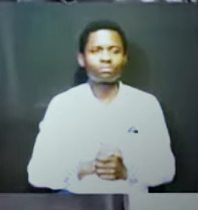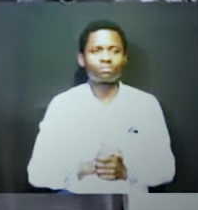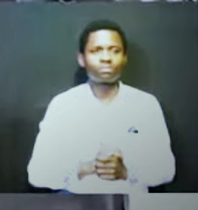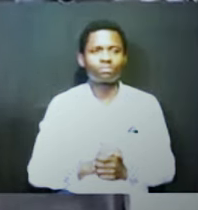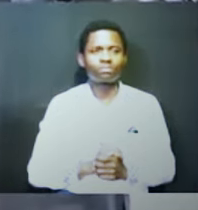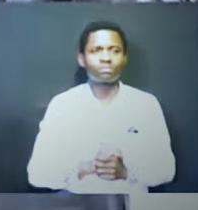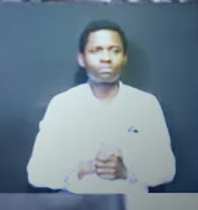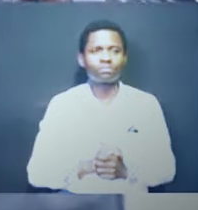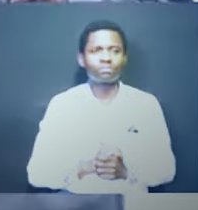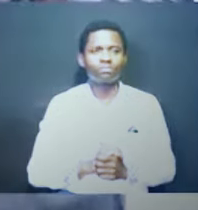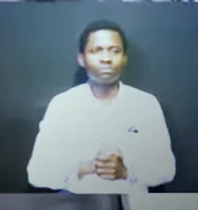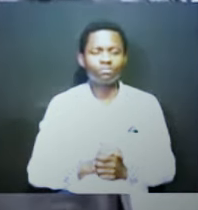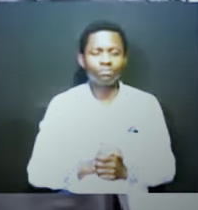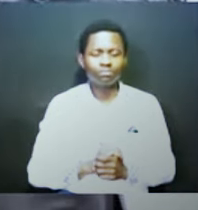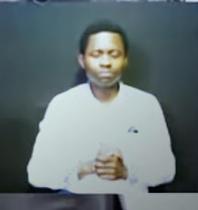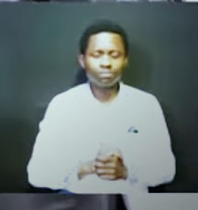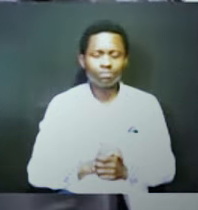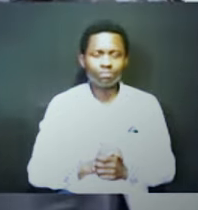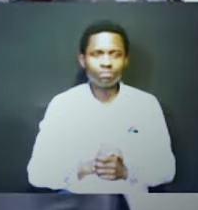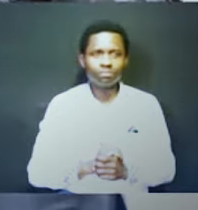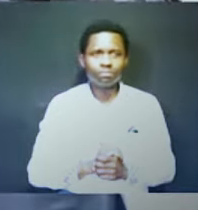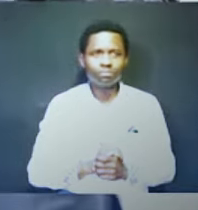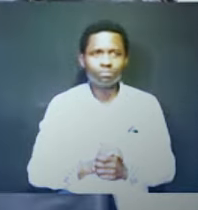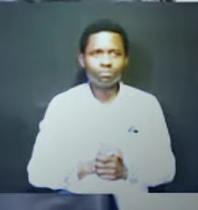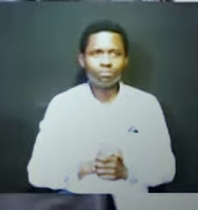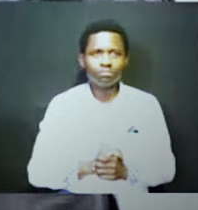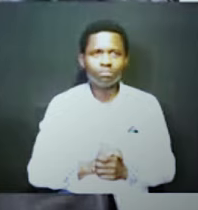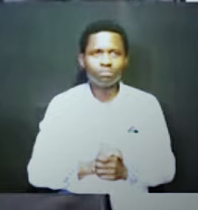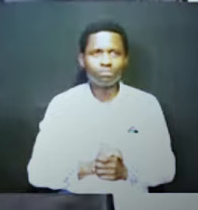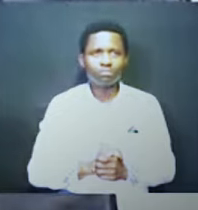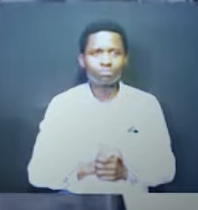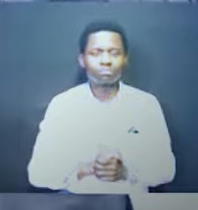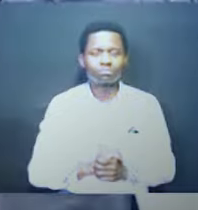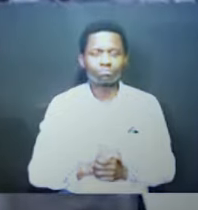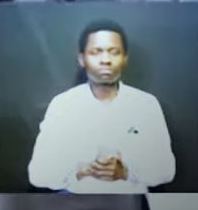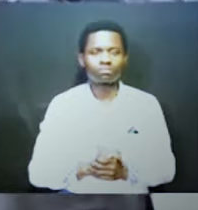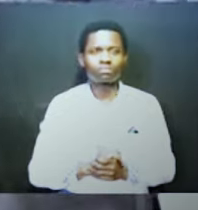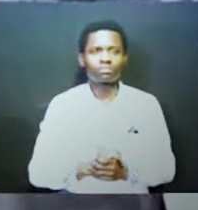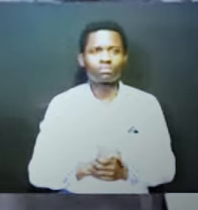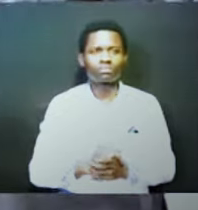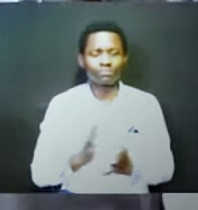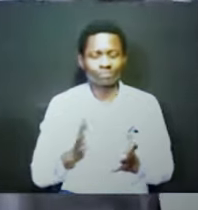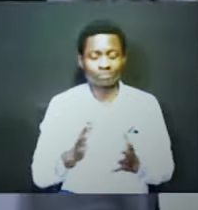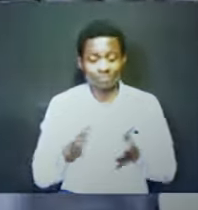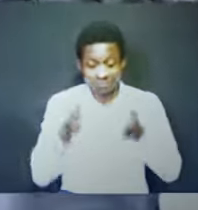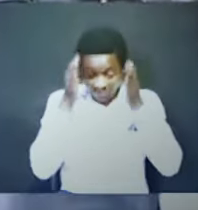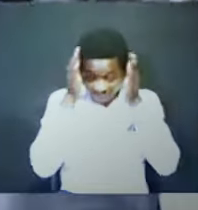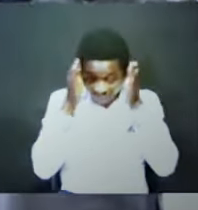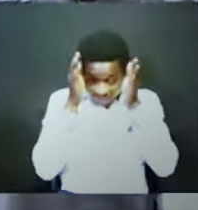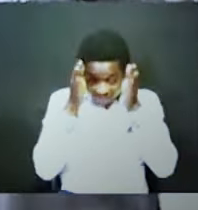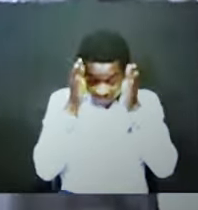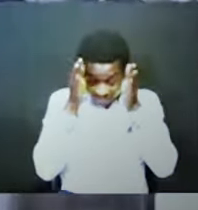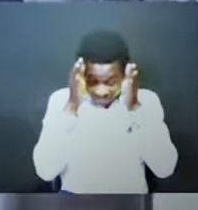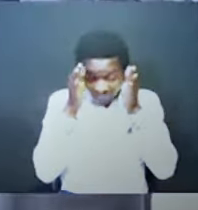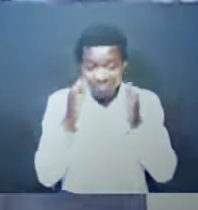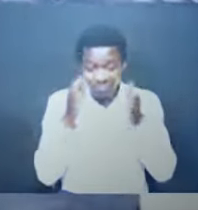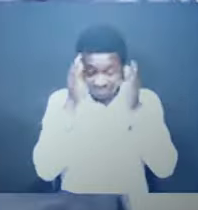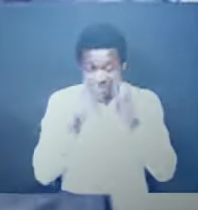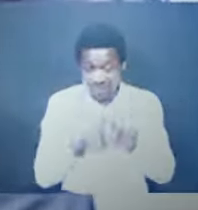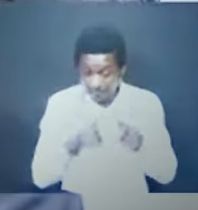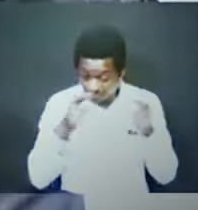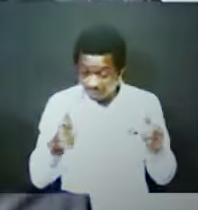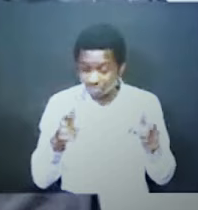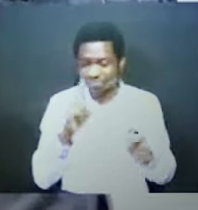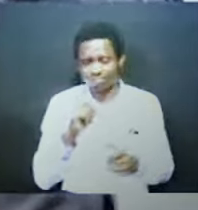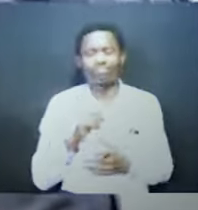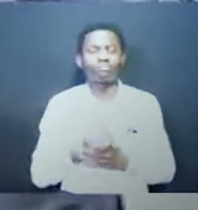munenina, namwedi nepi, asasia, muye so ahohonoso. Now pay attention to the big Afe, one, verse